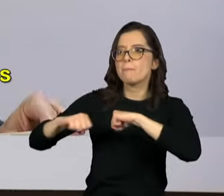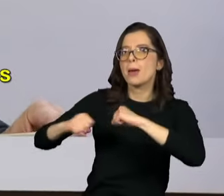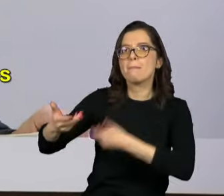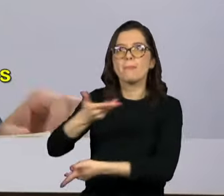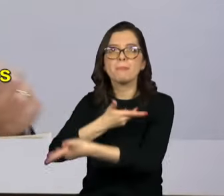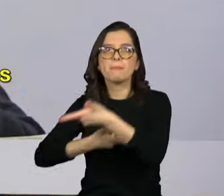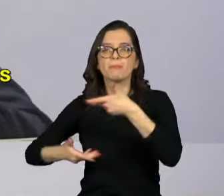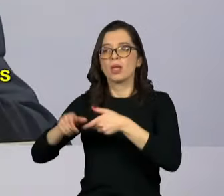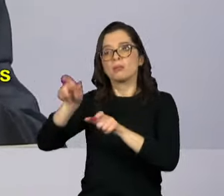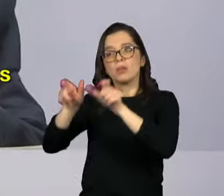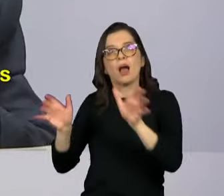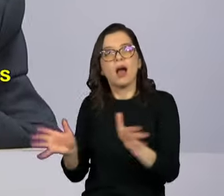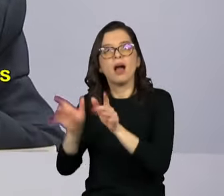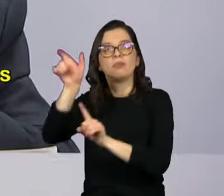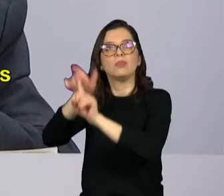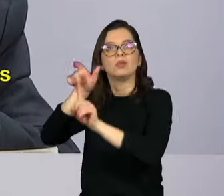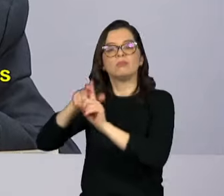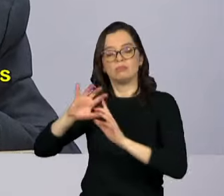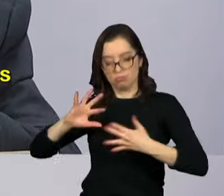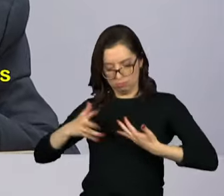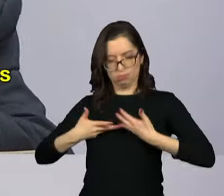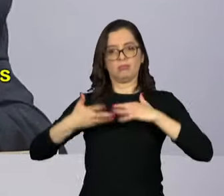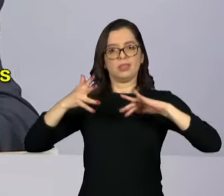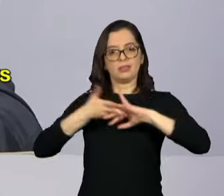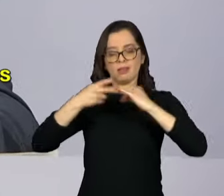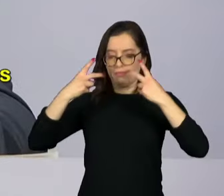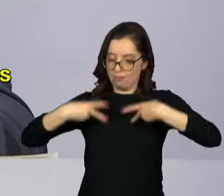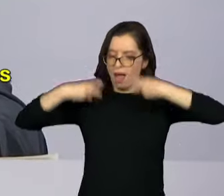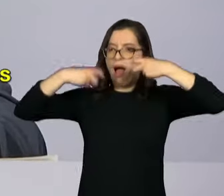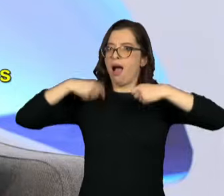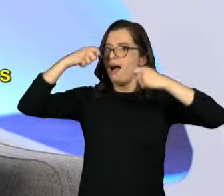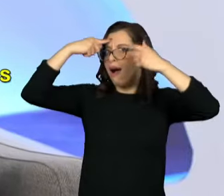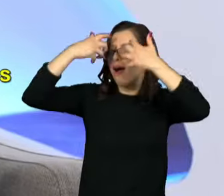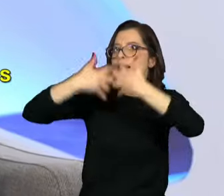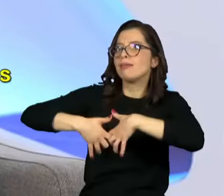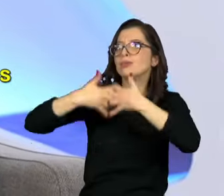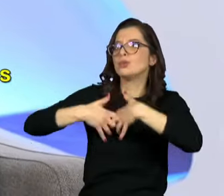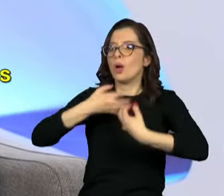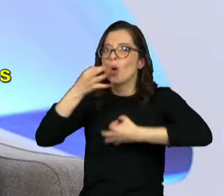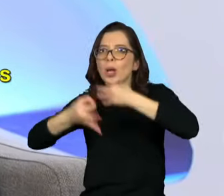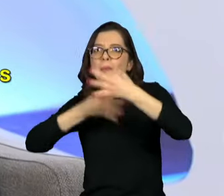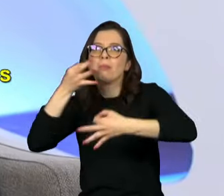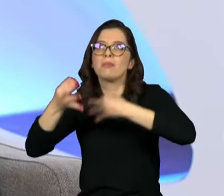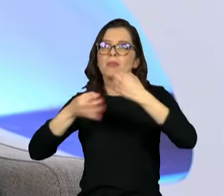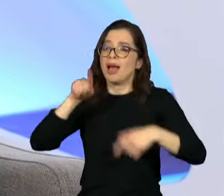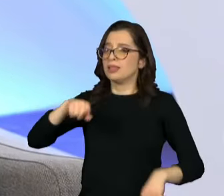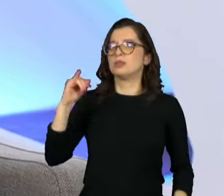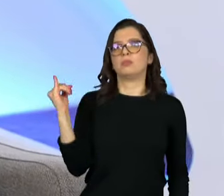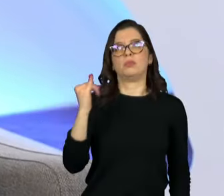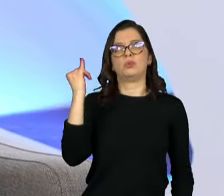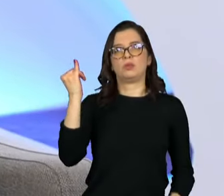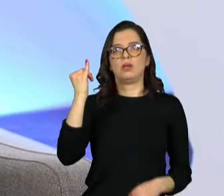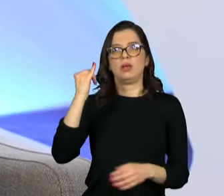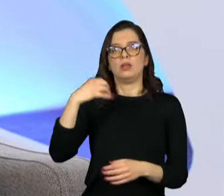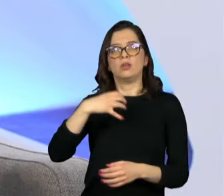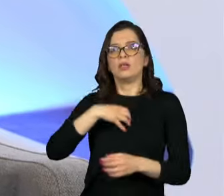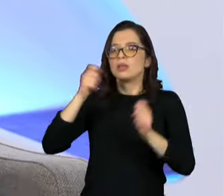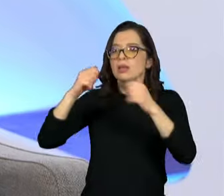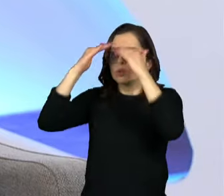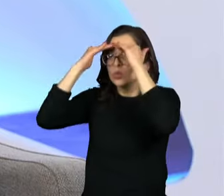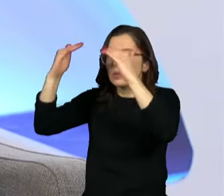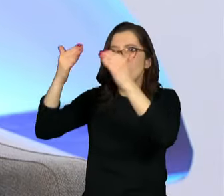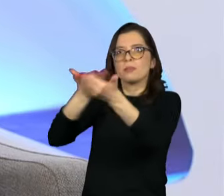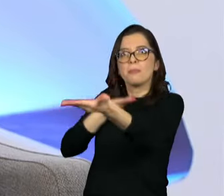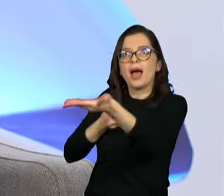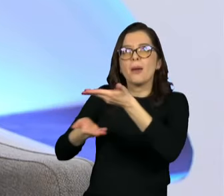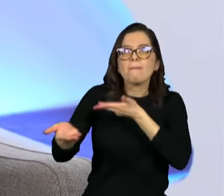will enable us to become citizens capable of reasoning and arguing together with civility and